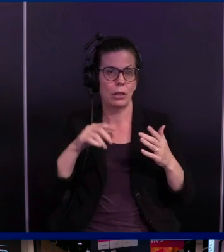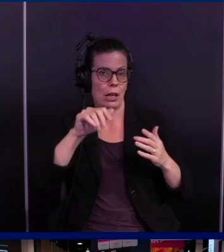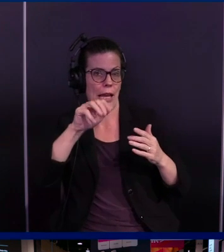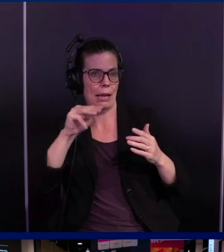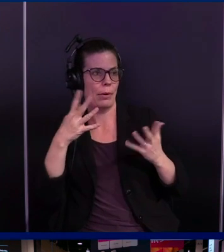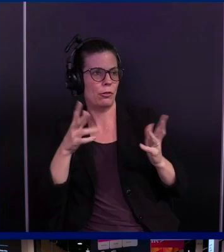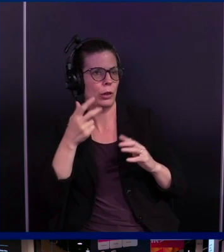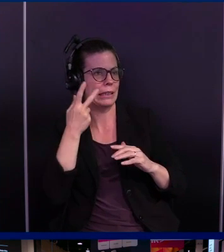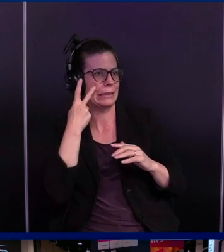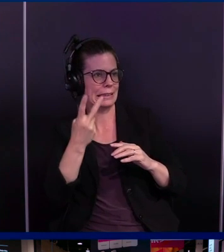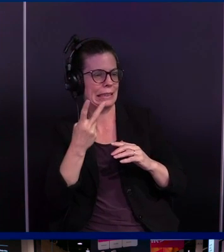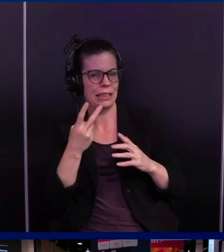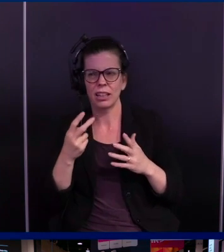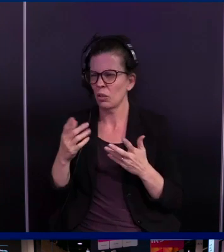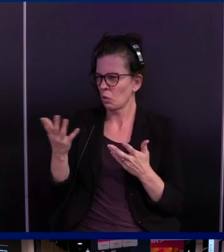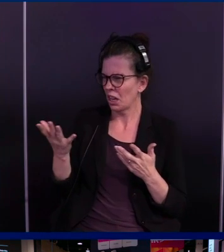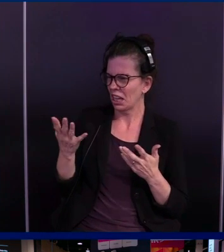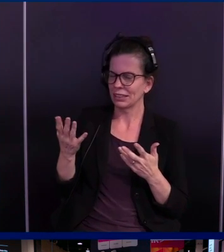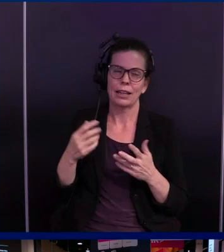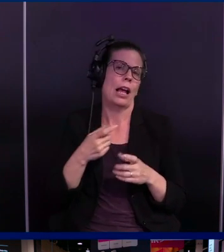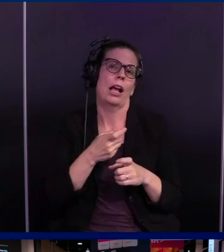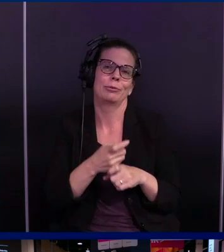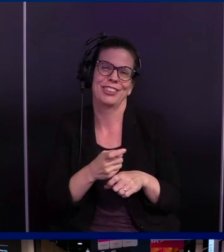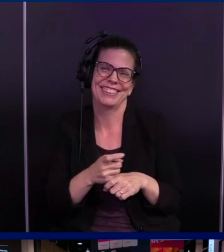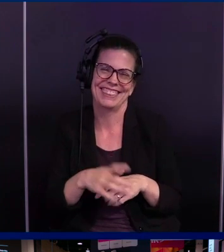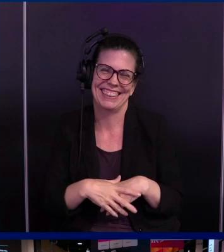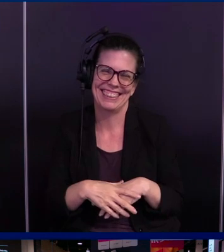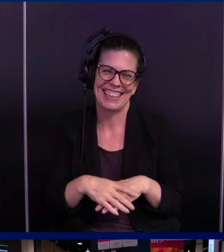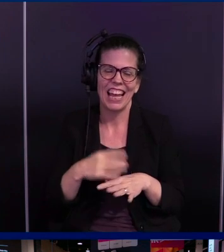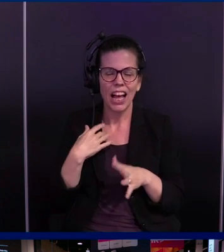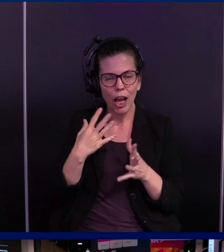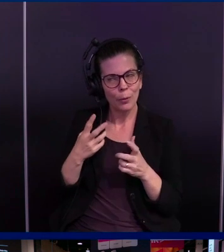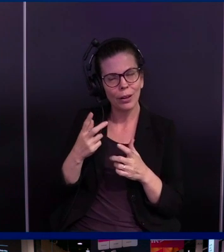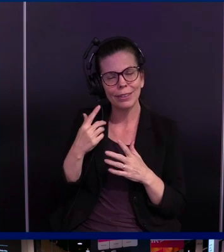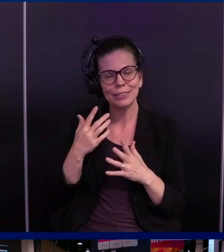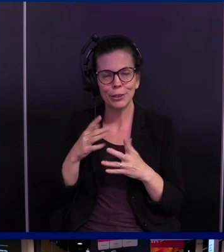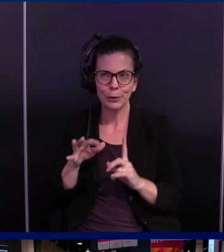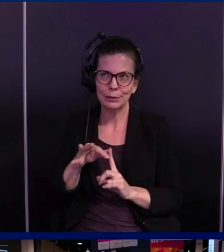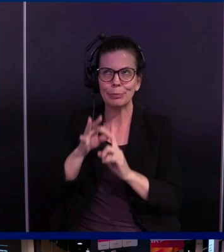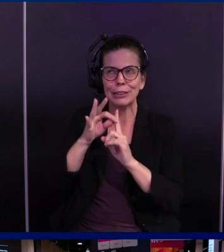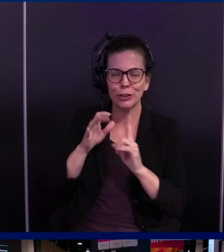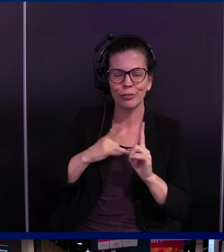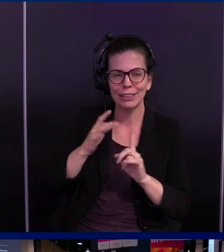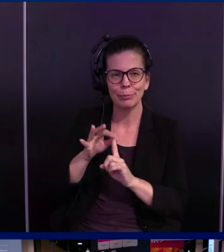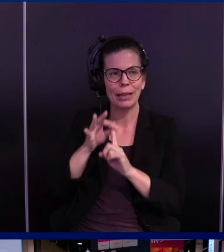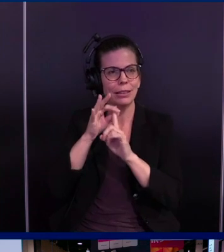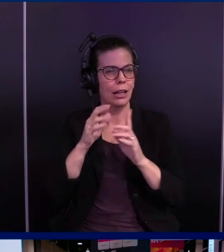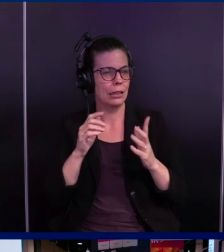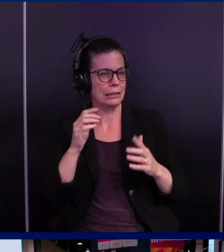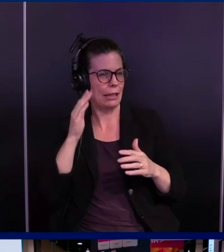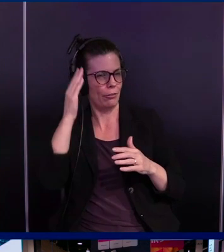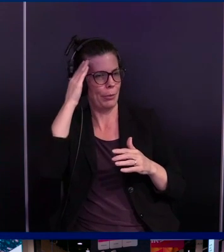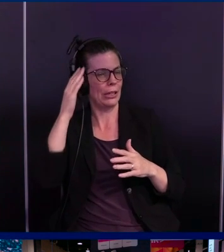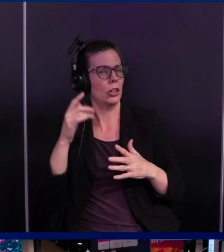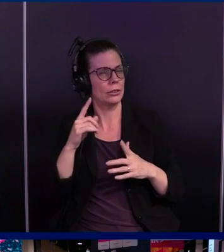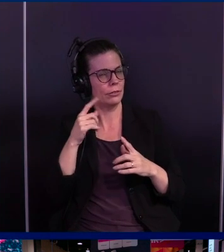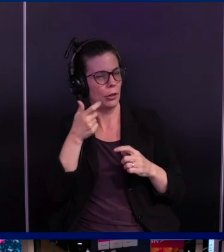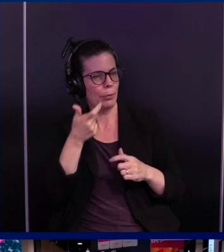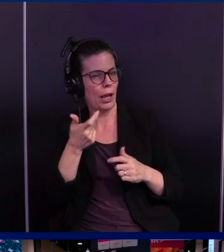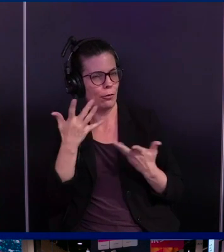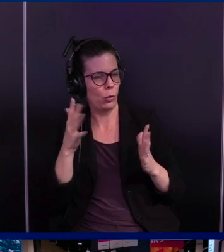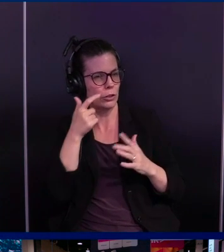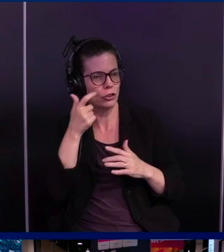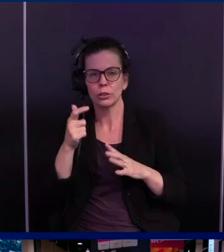What? How did I'm just kidding. I just wanted to be special. That sounds so familiar. I've already seen it. I've seen this one.